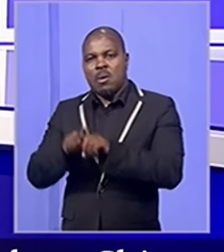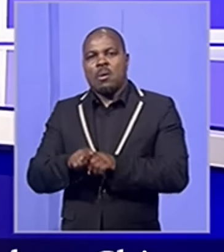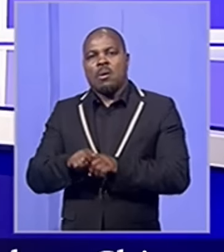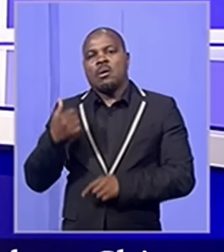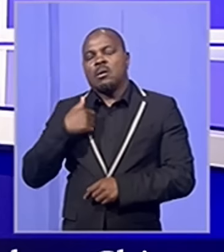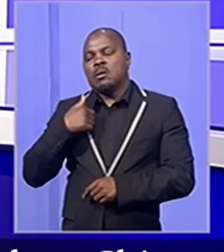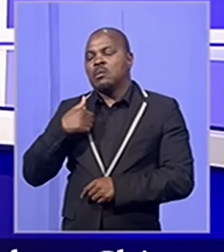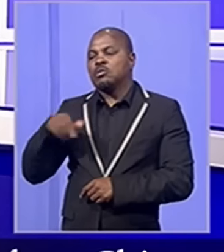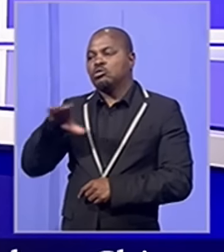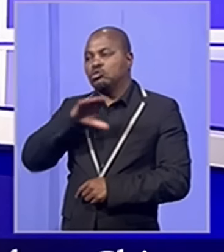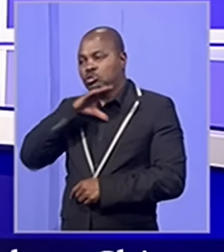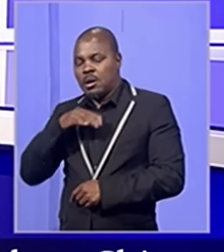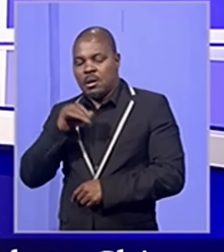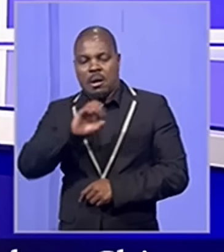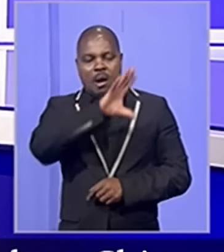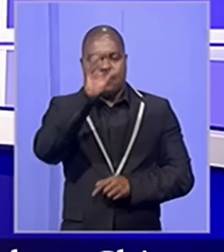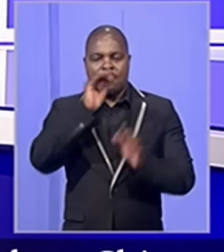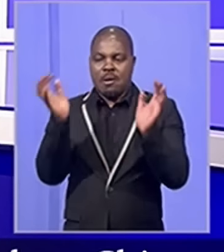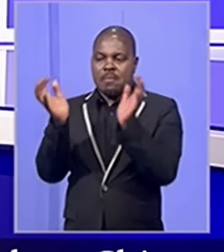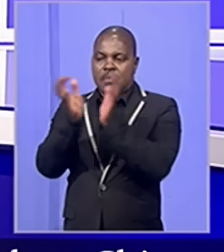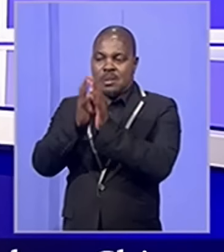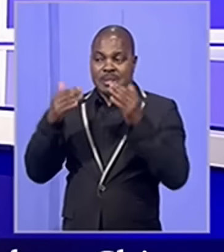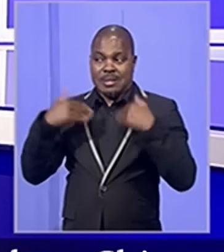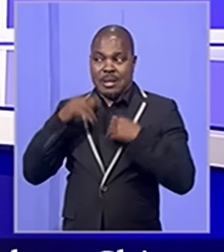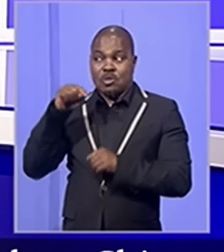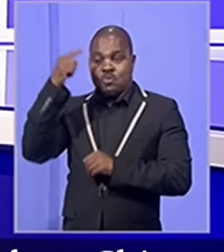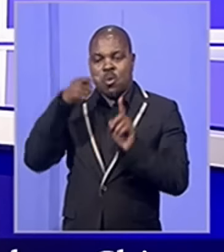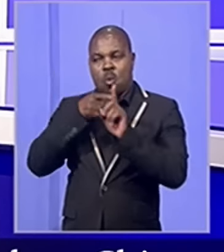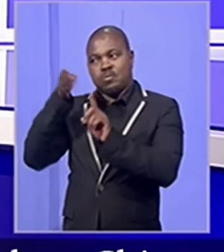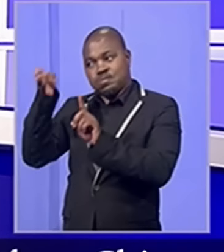China-Africa Cooperation e thankgololwang ka moso.